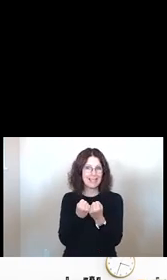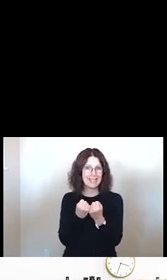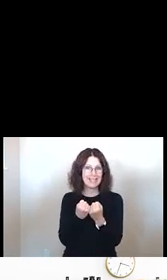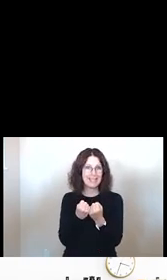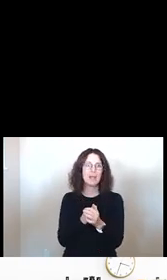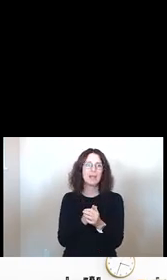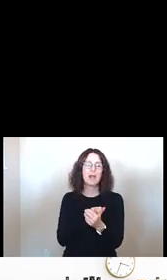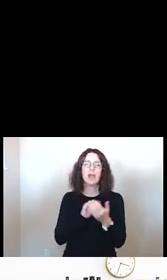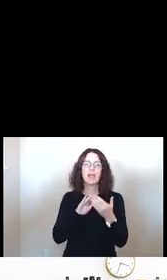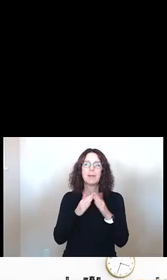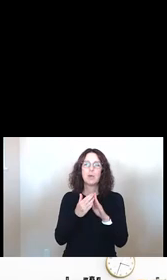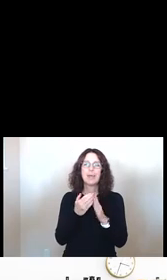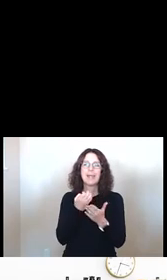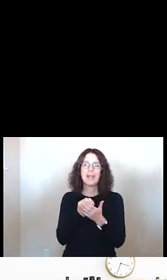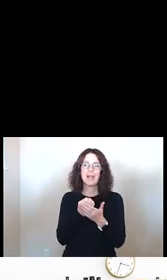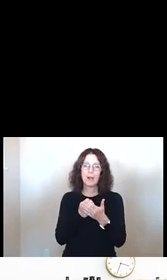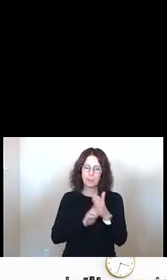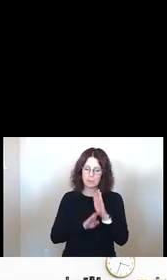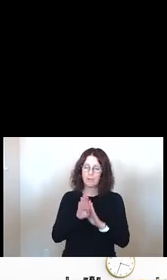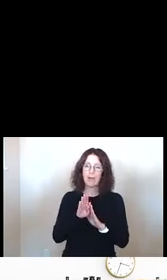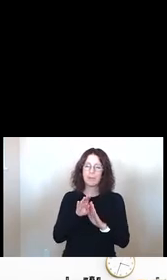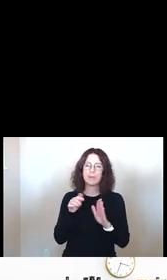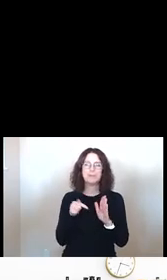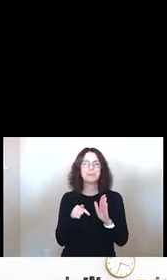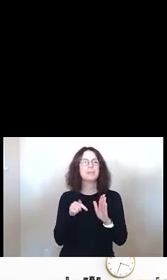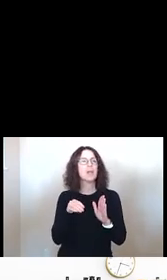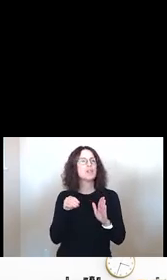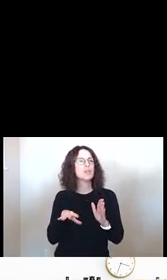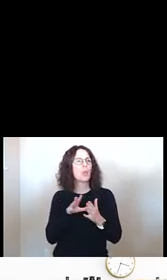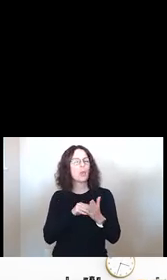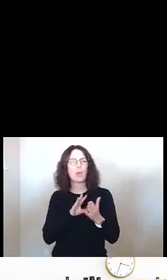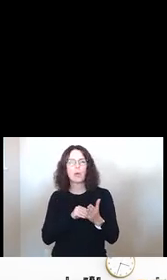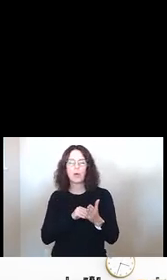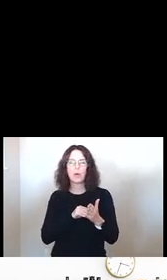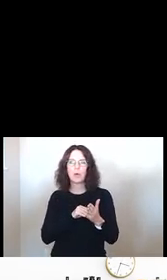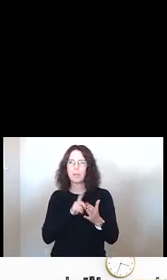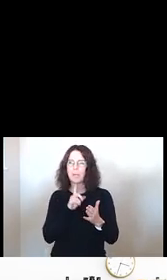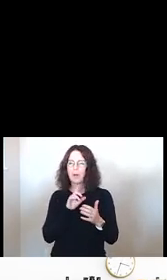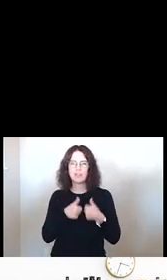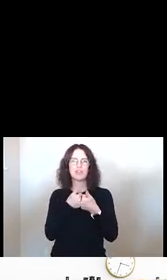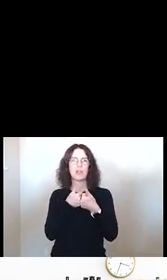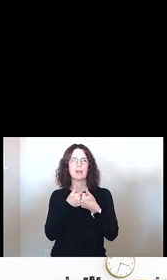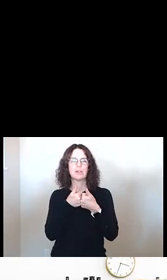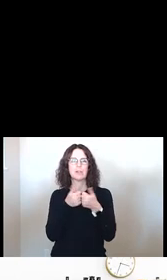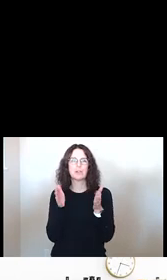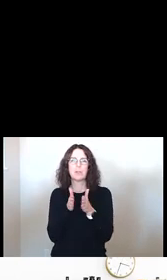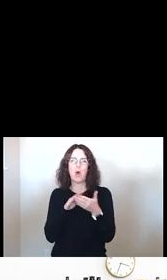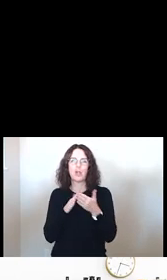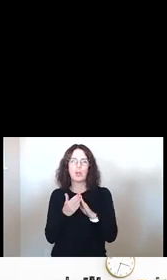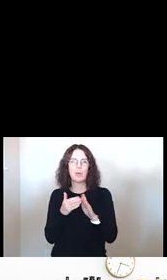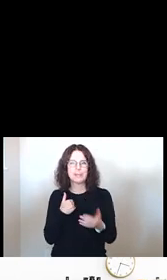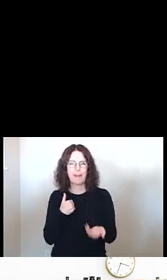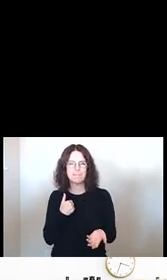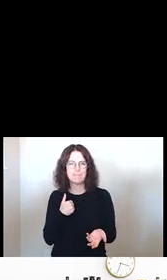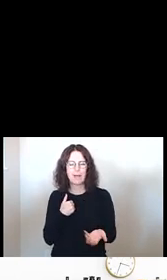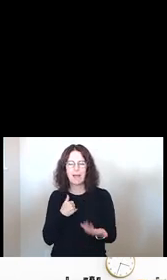economic development, where students learn about the challenges facing smaller communities and how they can